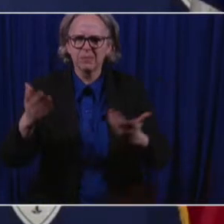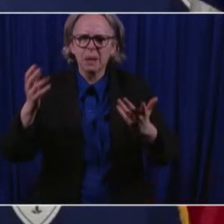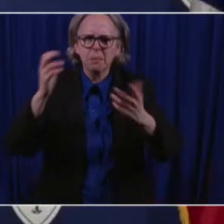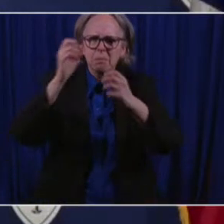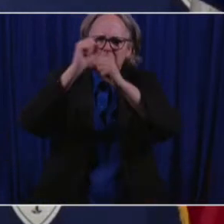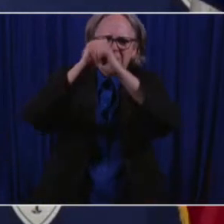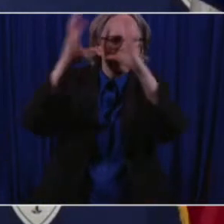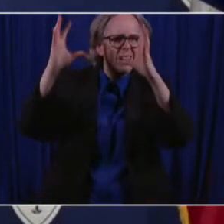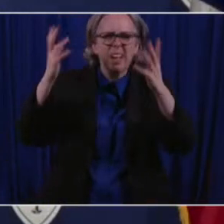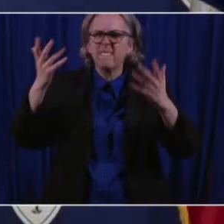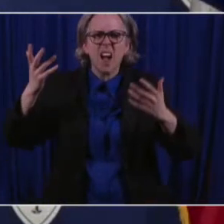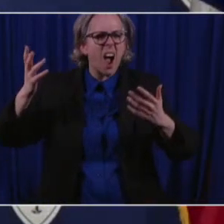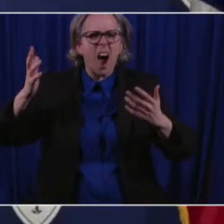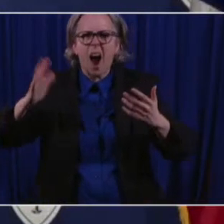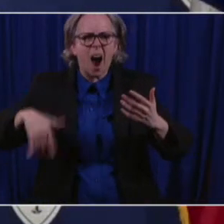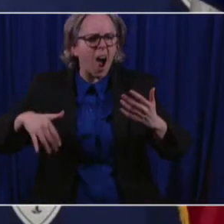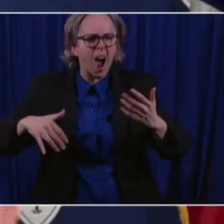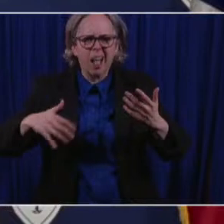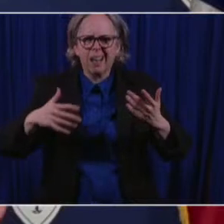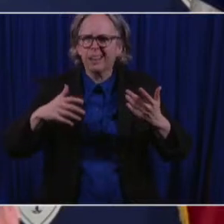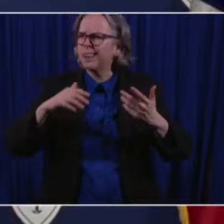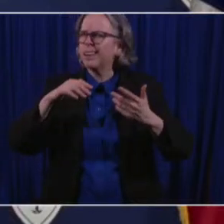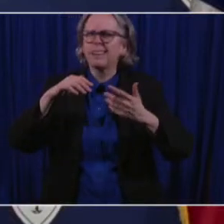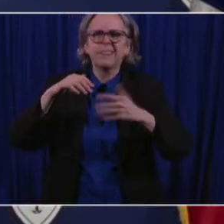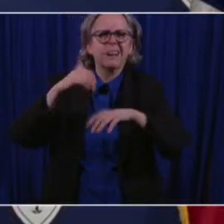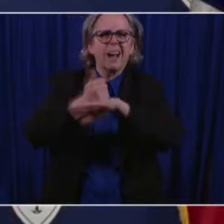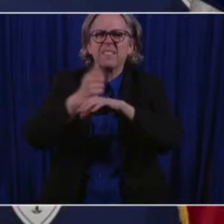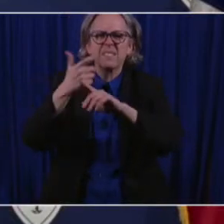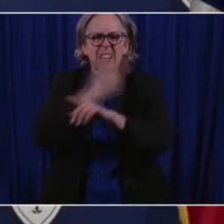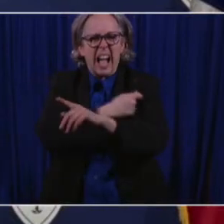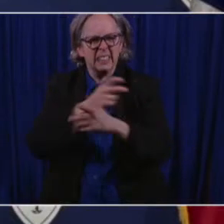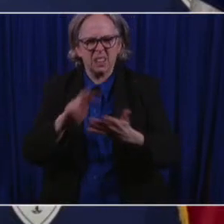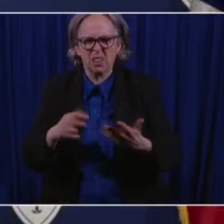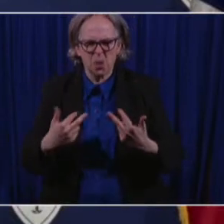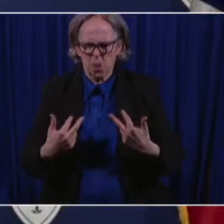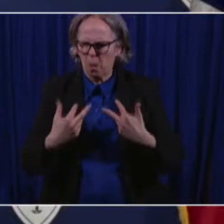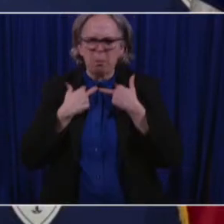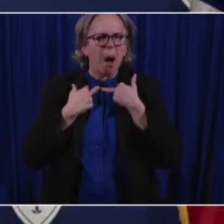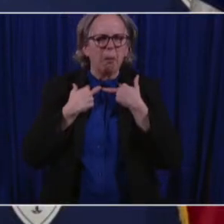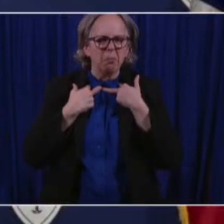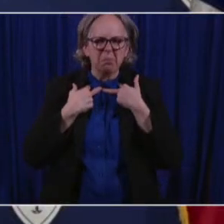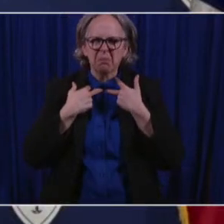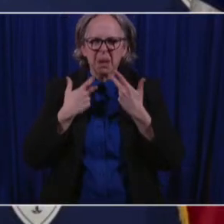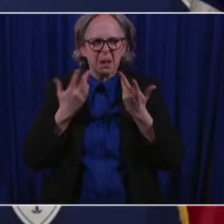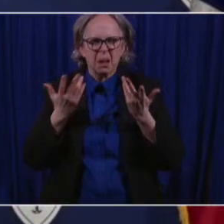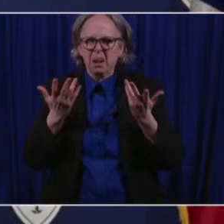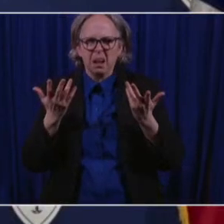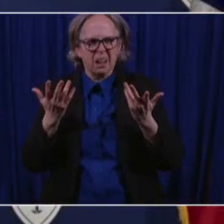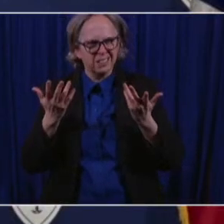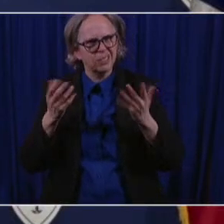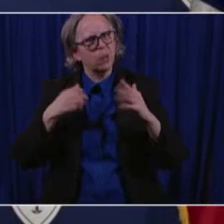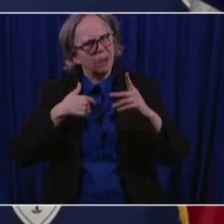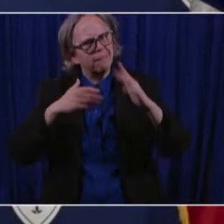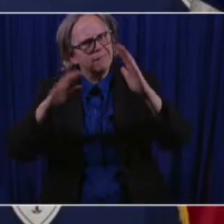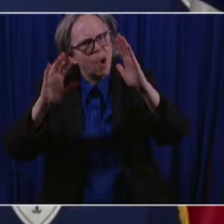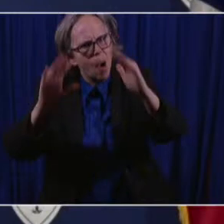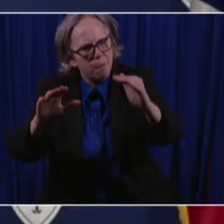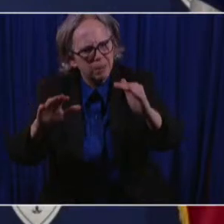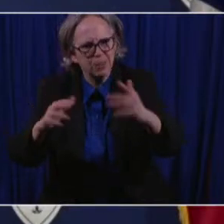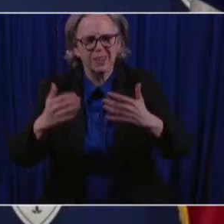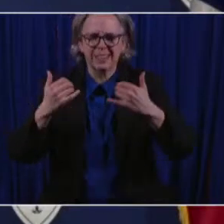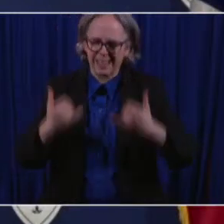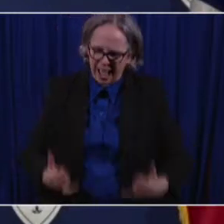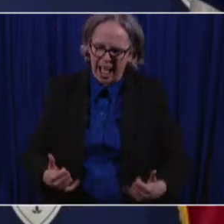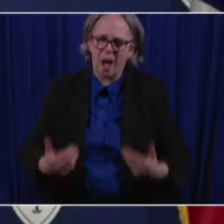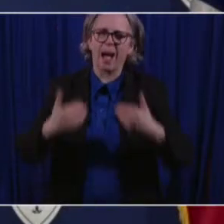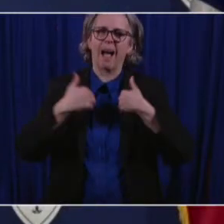And anybody would say, well, what's the hope? And we would have to, I don't know what our answer would be. But we have hope, and the hope is the vaccine. And it's a very,